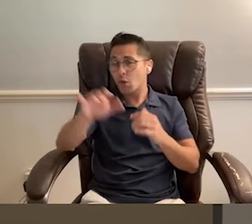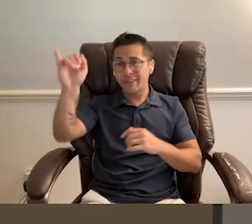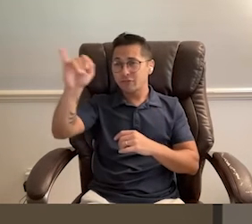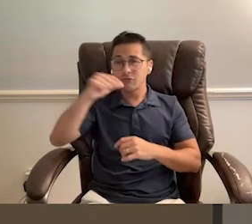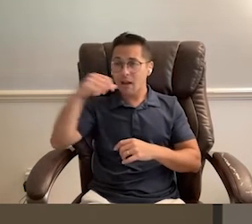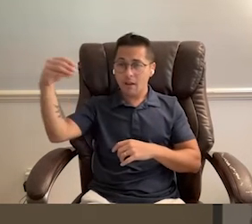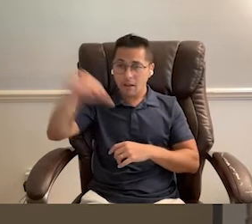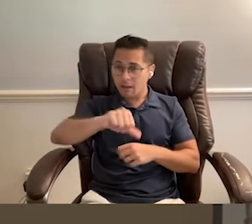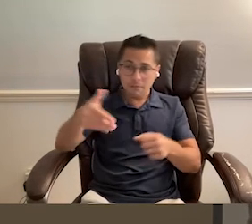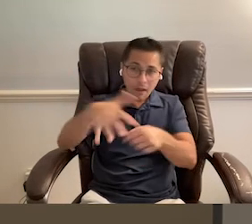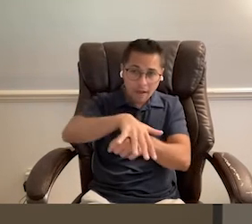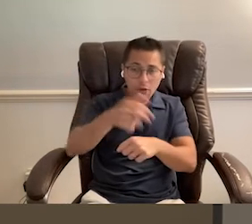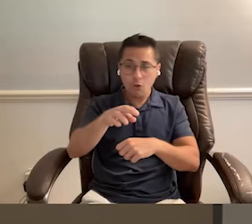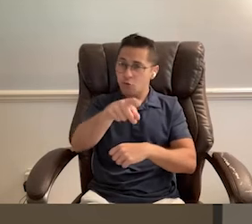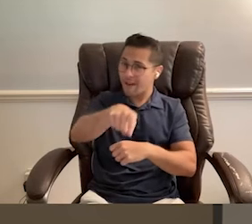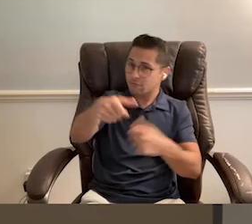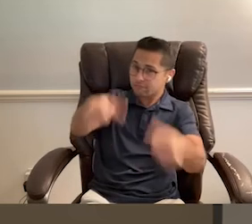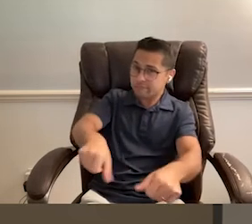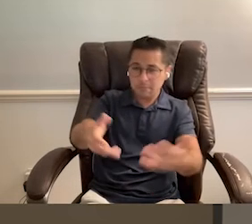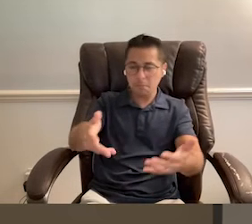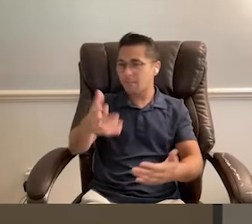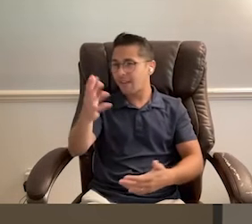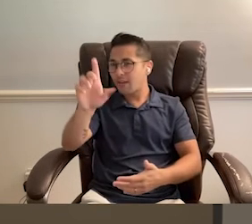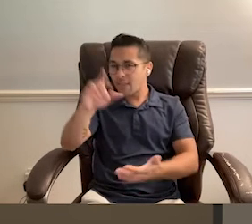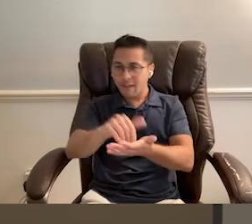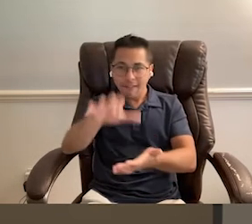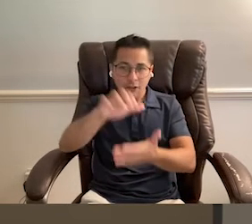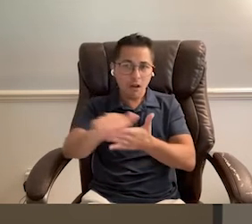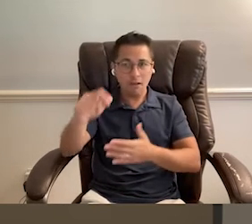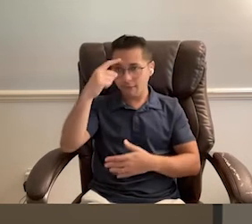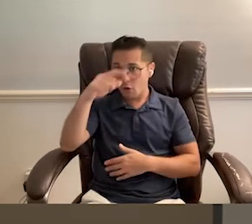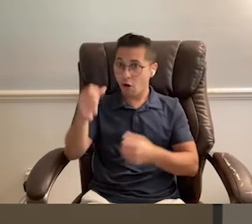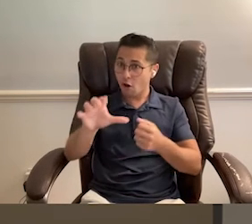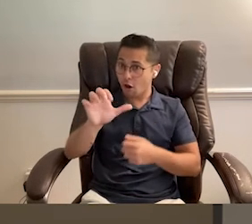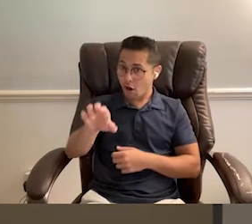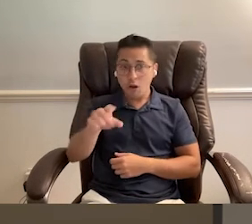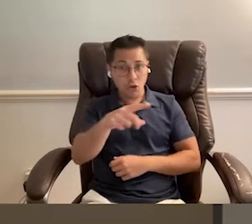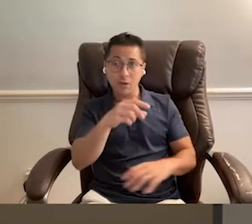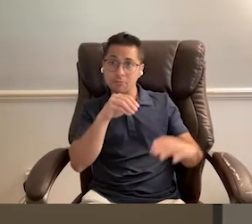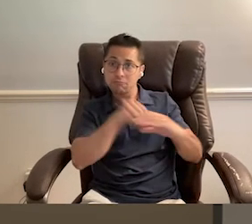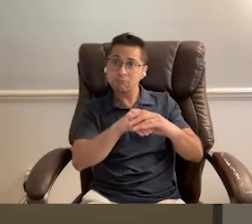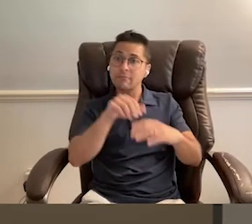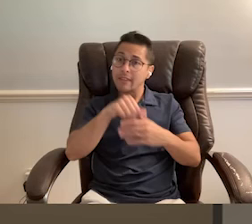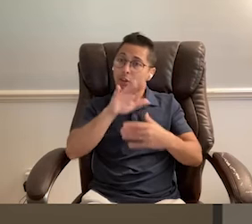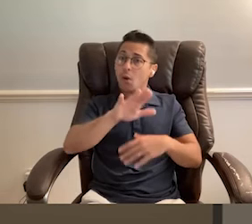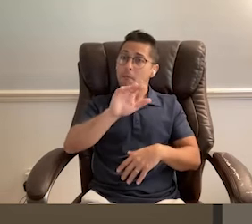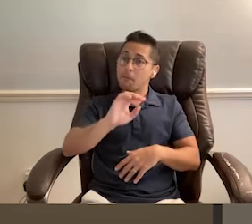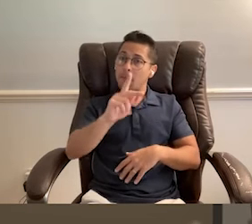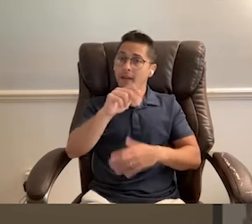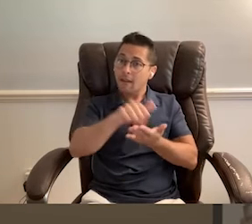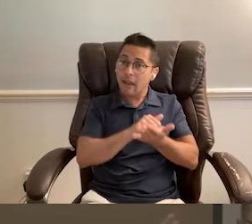down, $1,500 on a car. Well, you can keep that in your bank account, 3-4 months ahead of time,